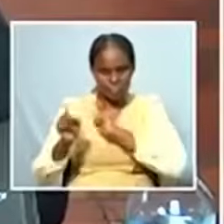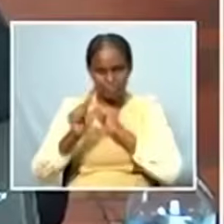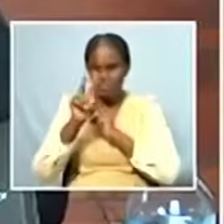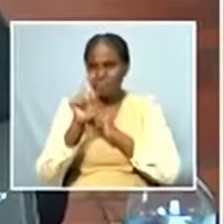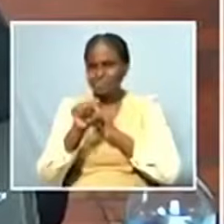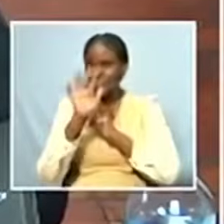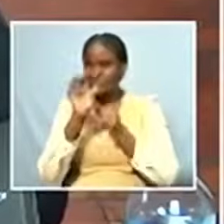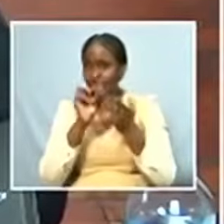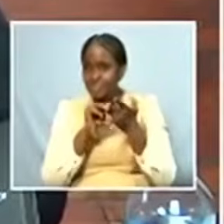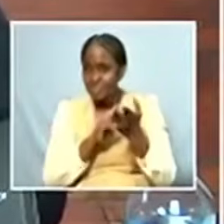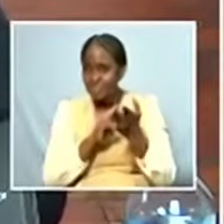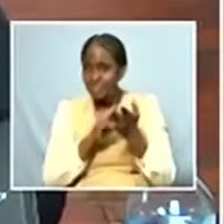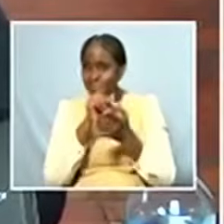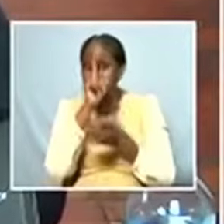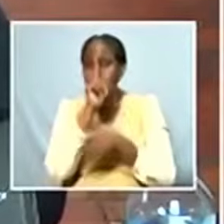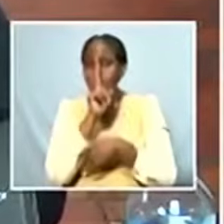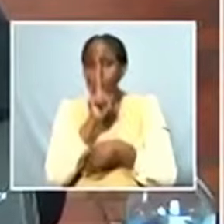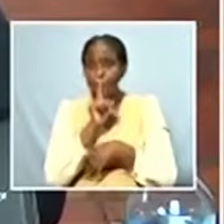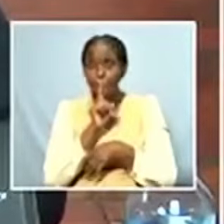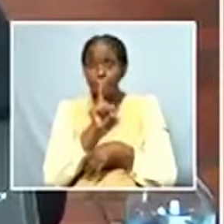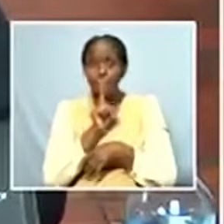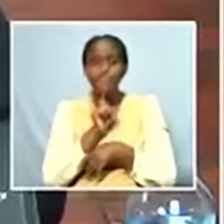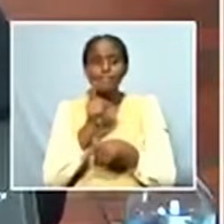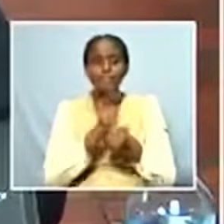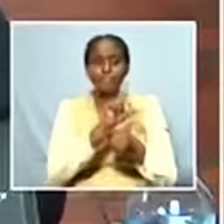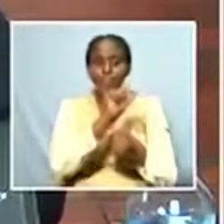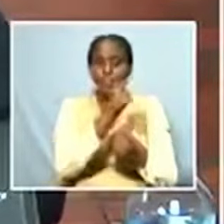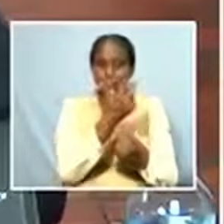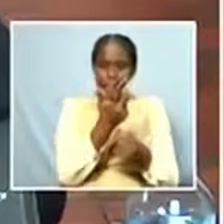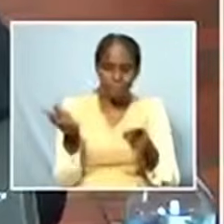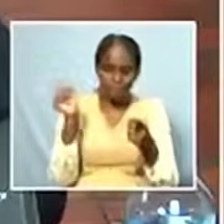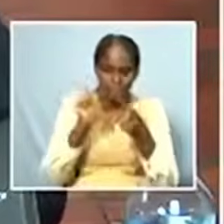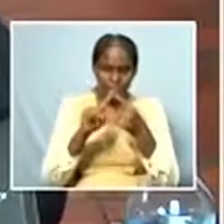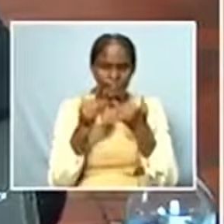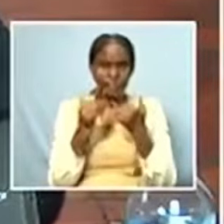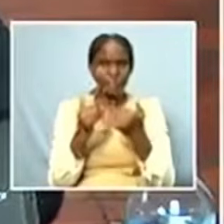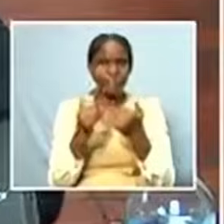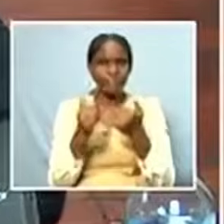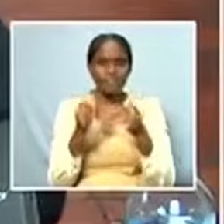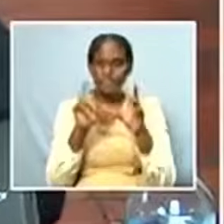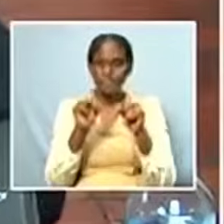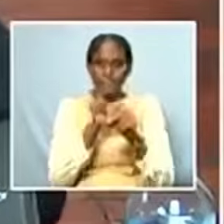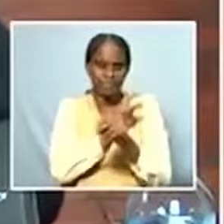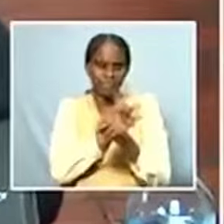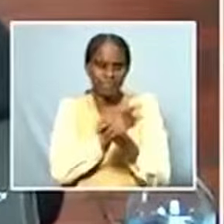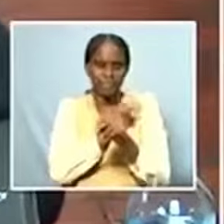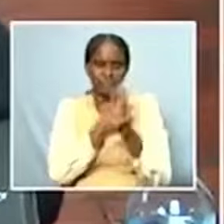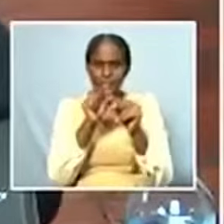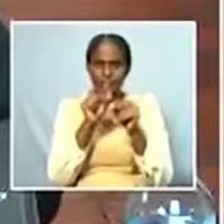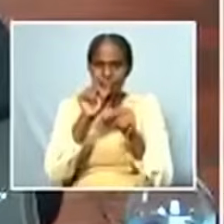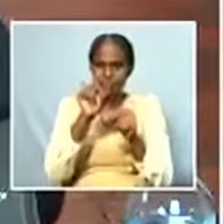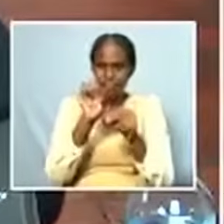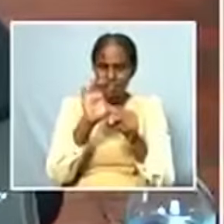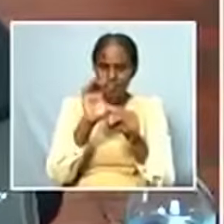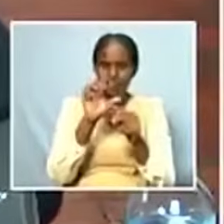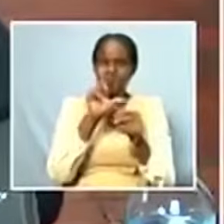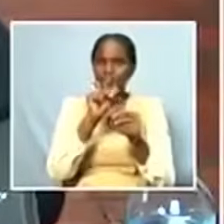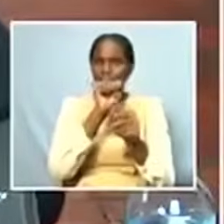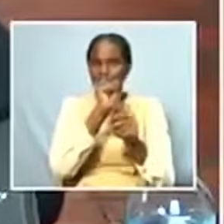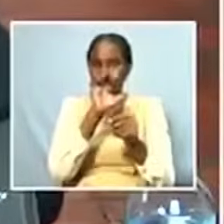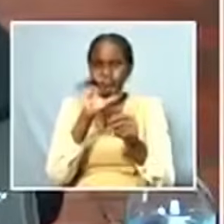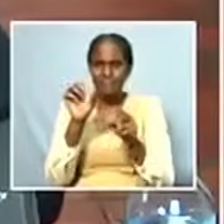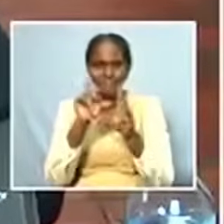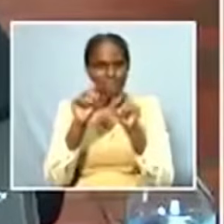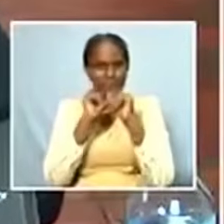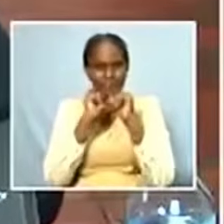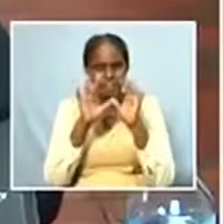2.5 million quietly from 2023 up to date. No police, no DEC, no anti-corruption, no